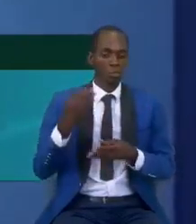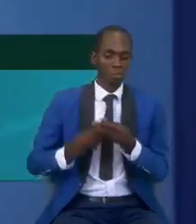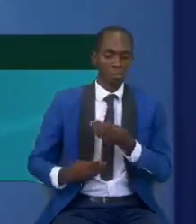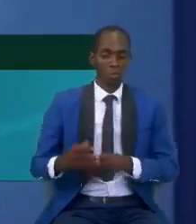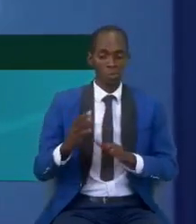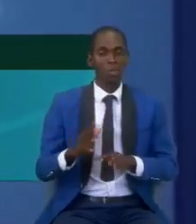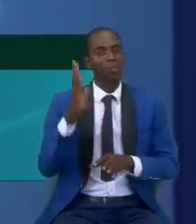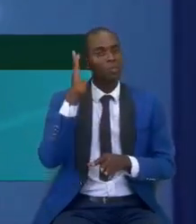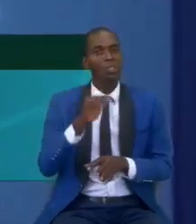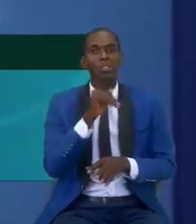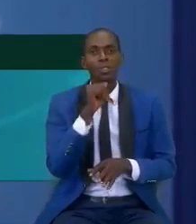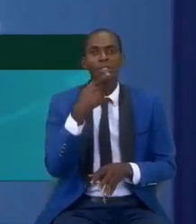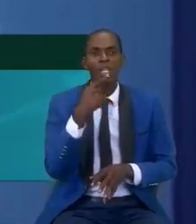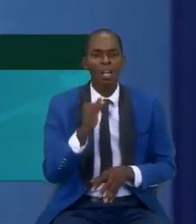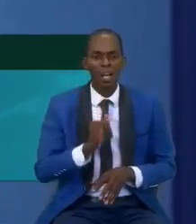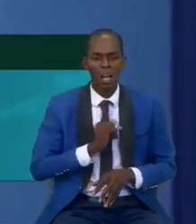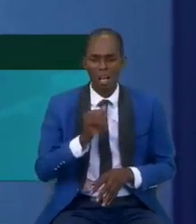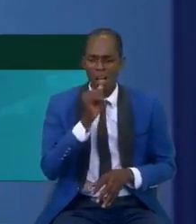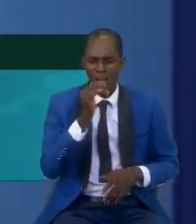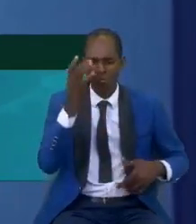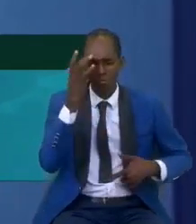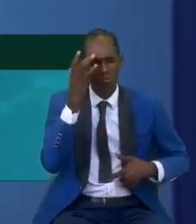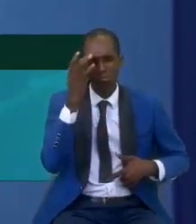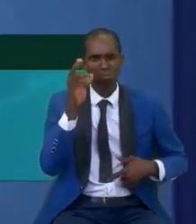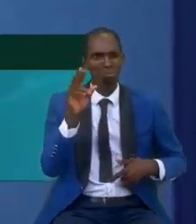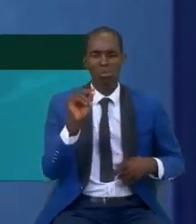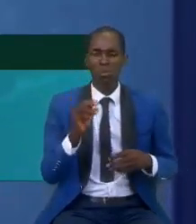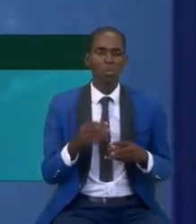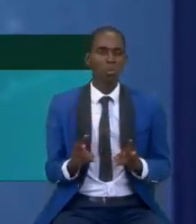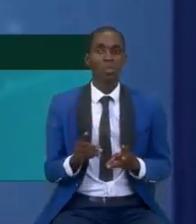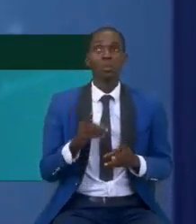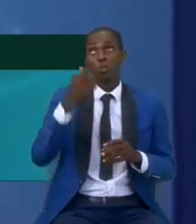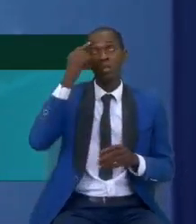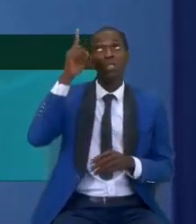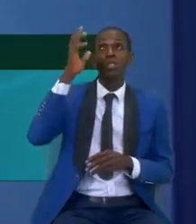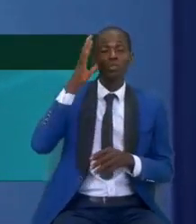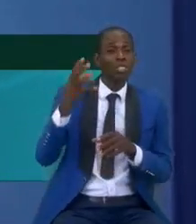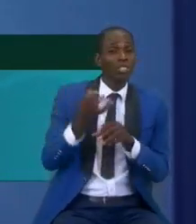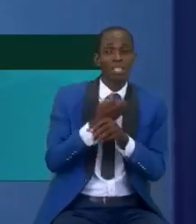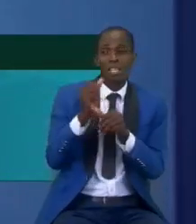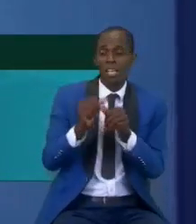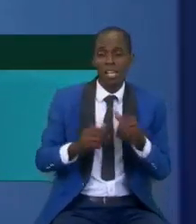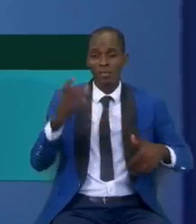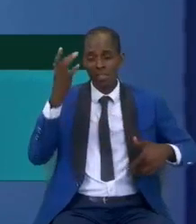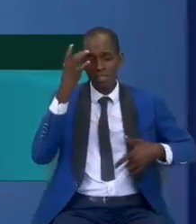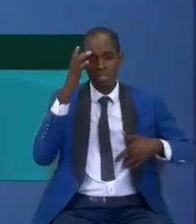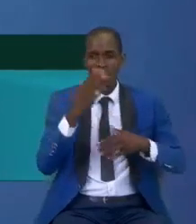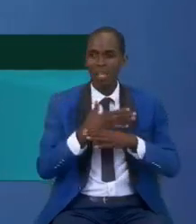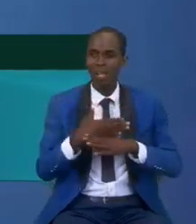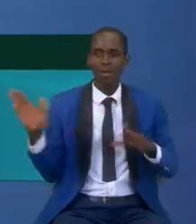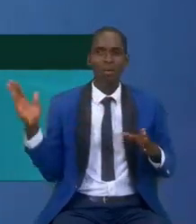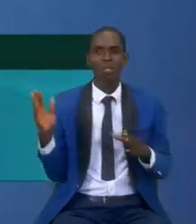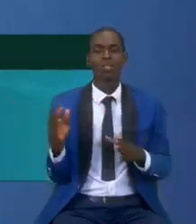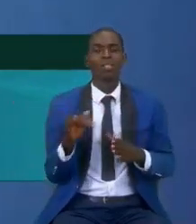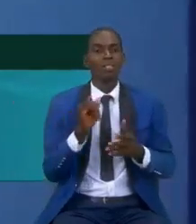every sickness away, every infirmity away, that the inhabitants of the kingdom, the citizen of the kingdom,